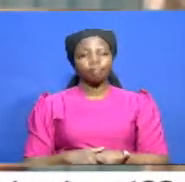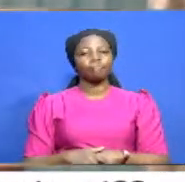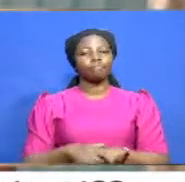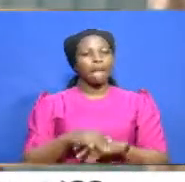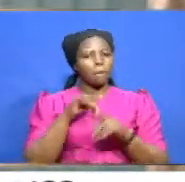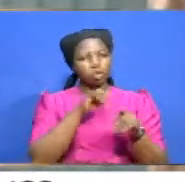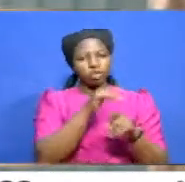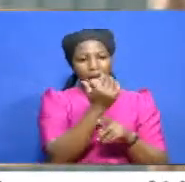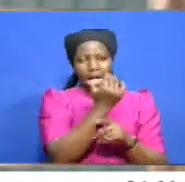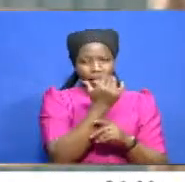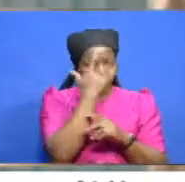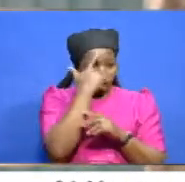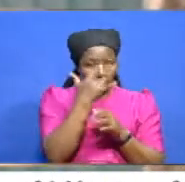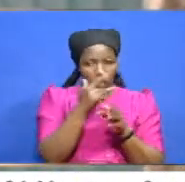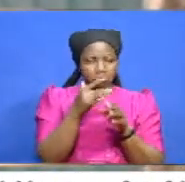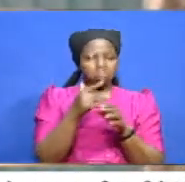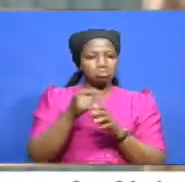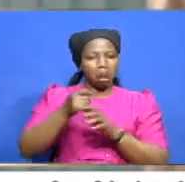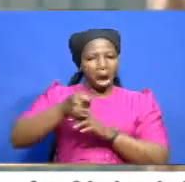asking to put on an adjournment.